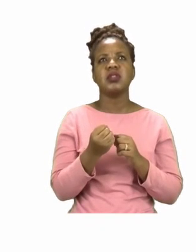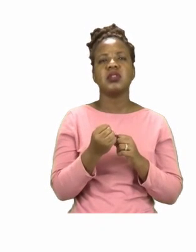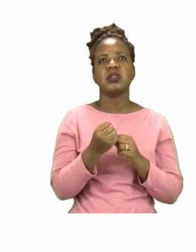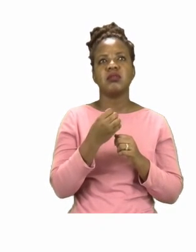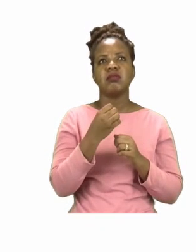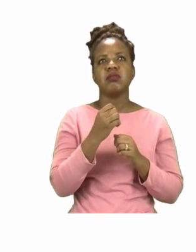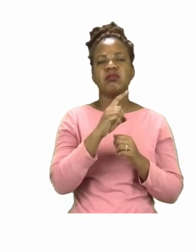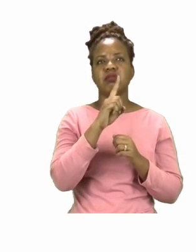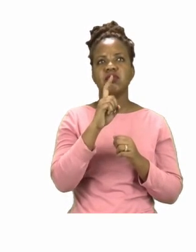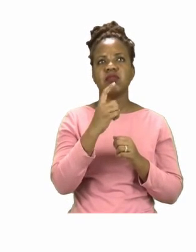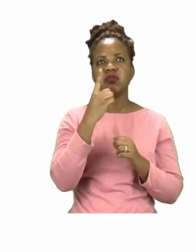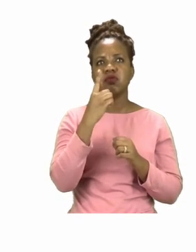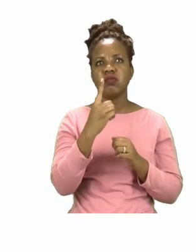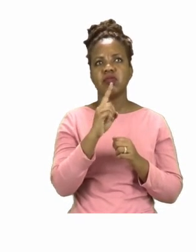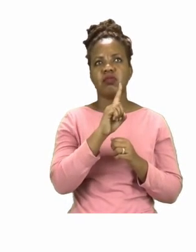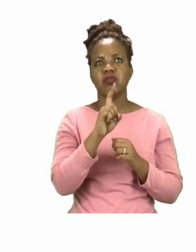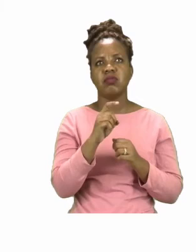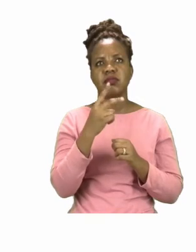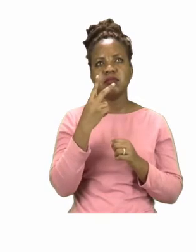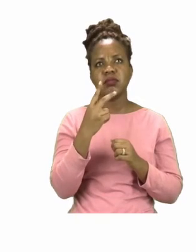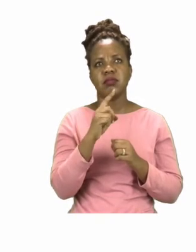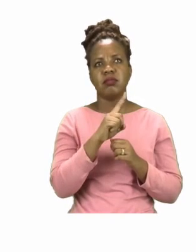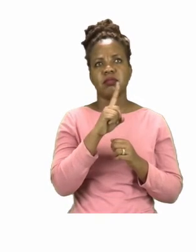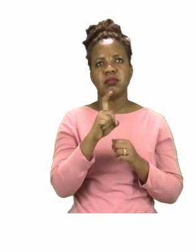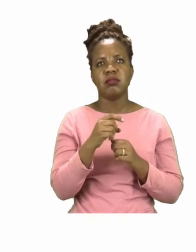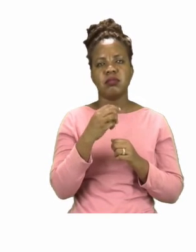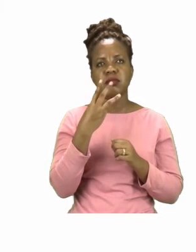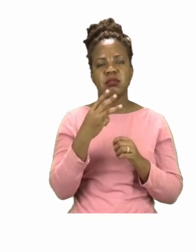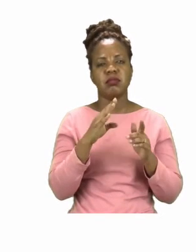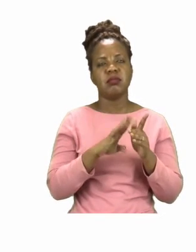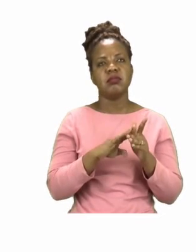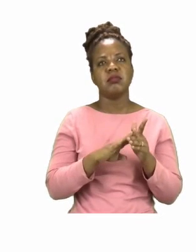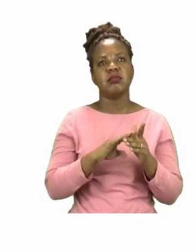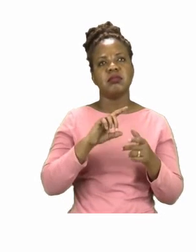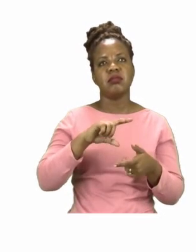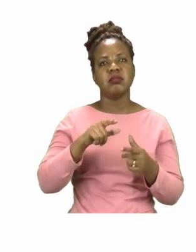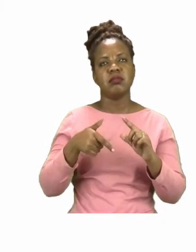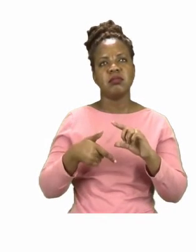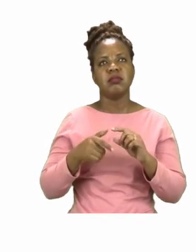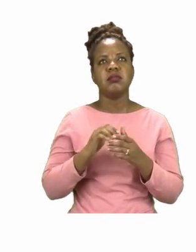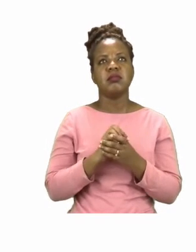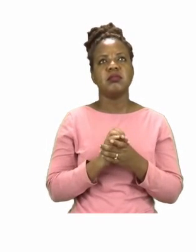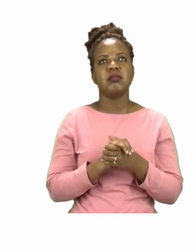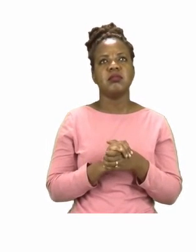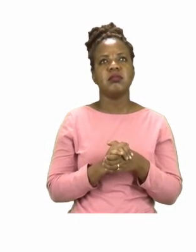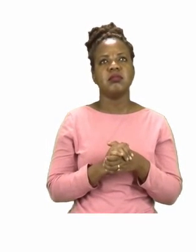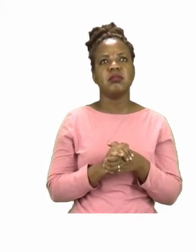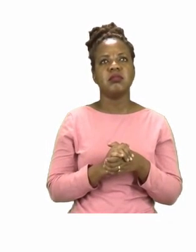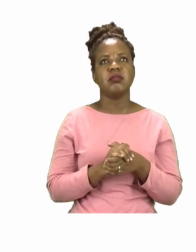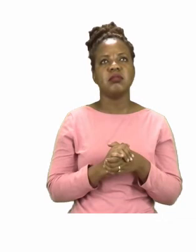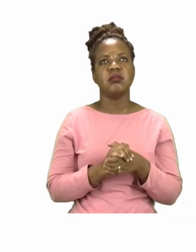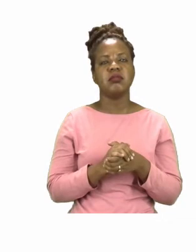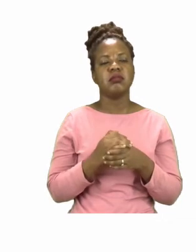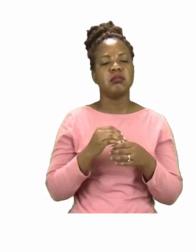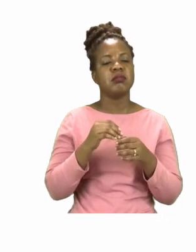3 about the shapes. So before we start answering, we need to remind each other about the